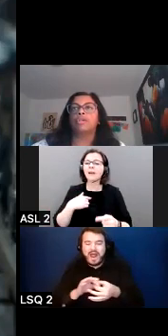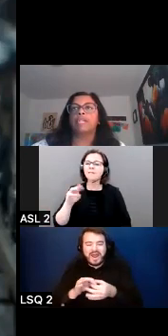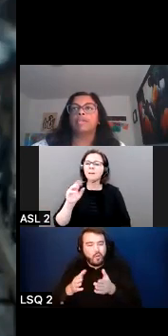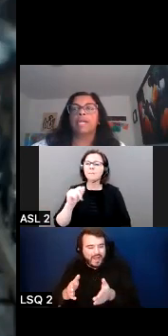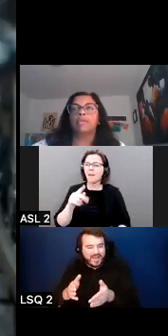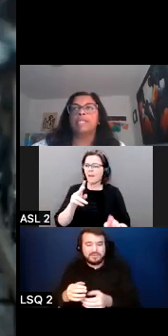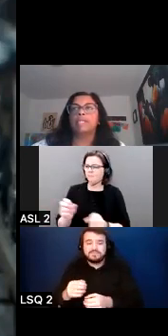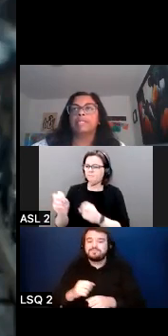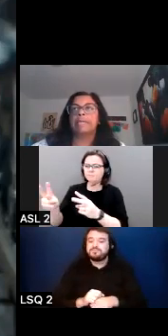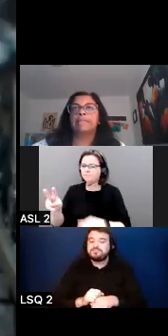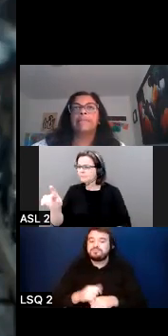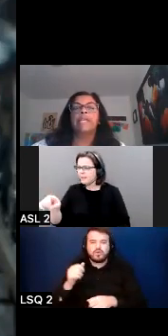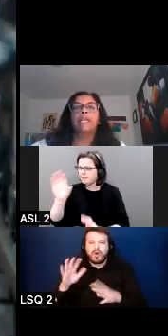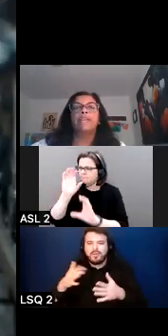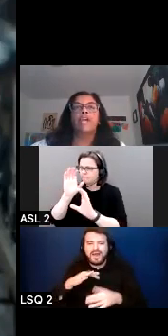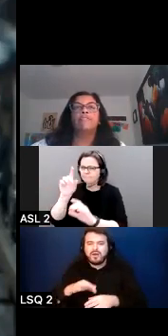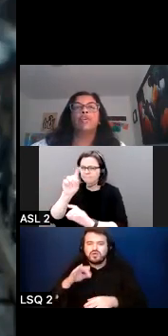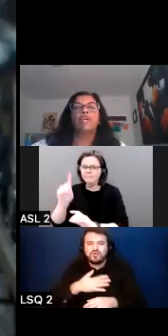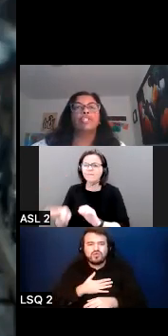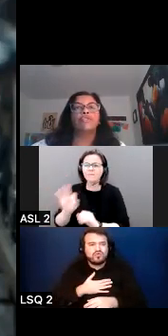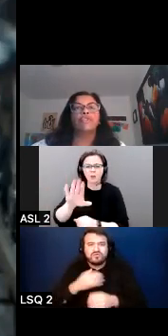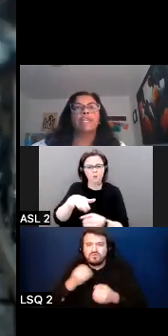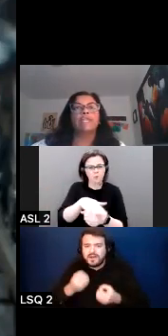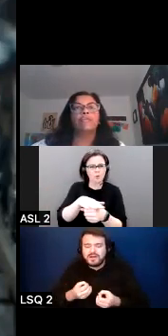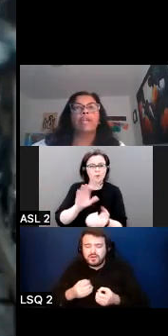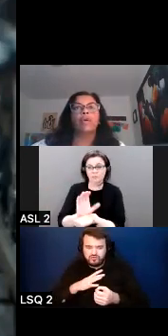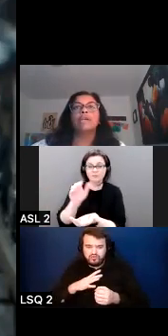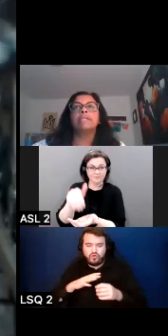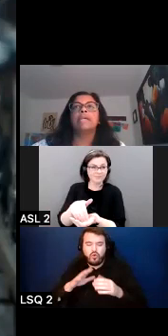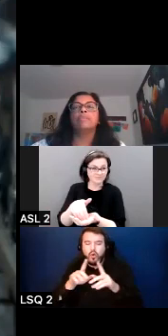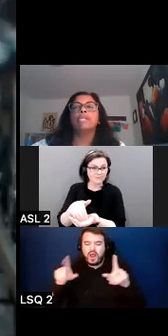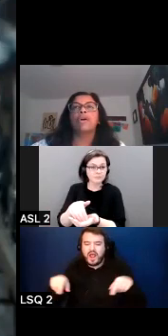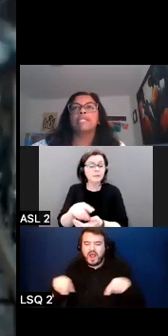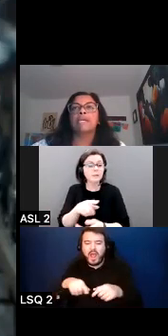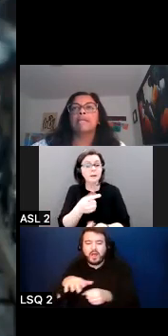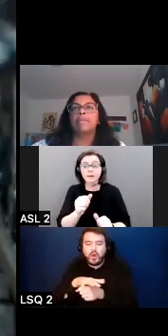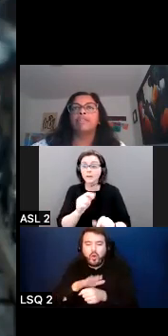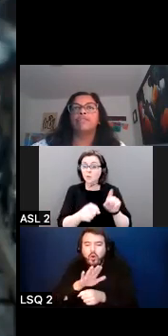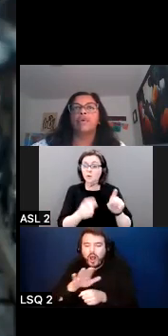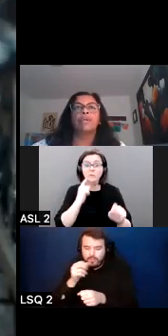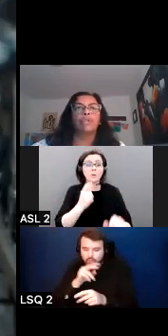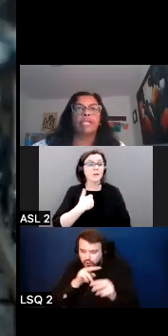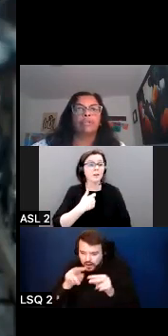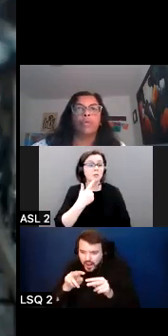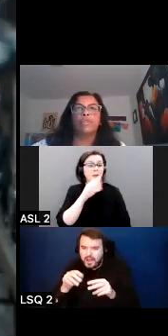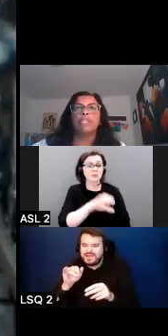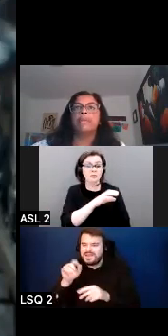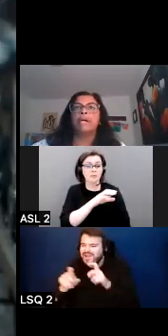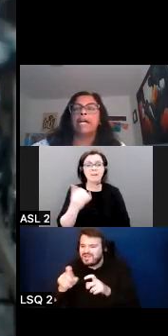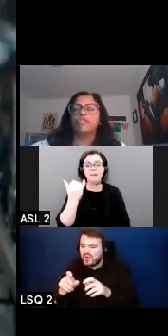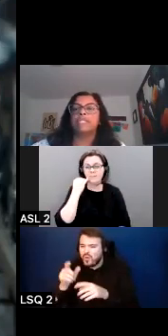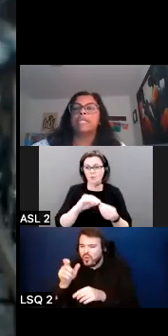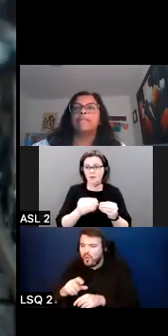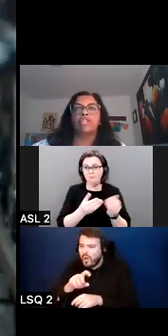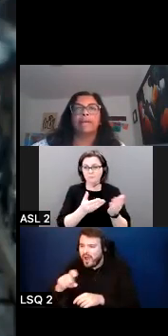or United Way Centraide. If you have any questions for the Canadian Red Cross, please contact them at the phone number here or the